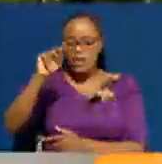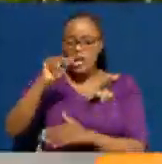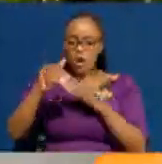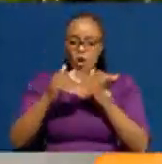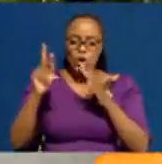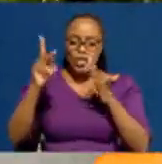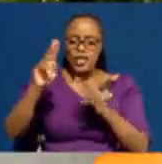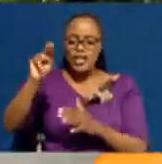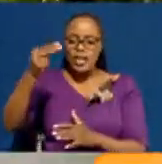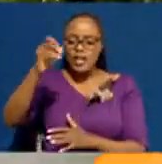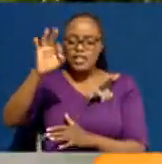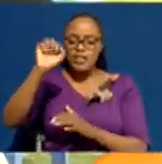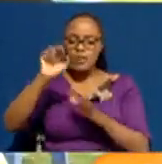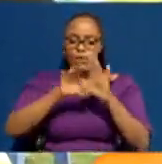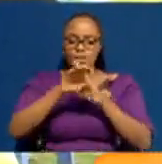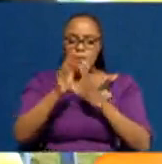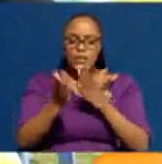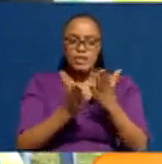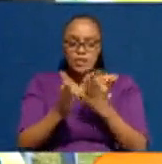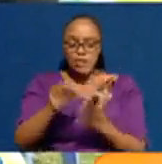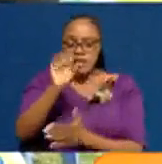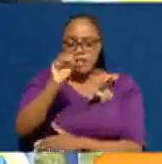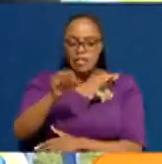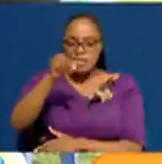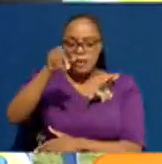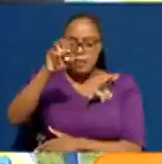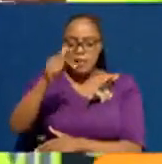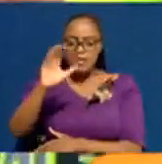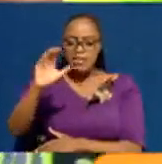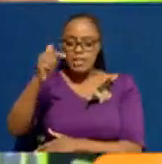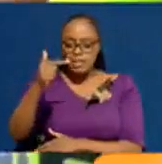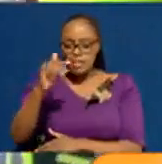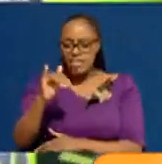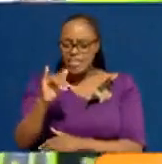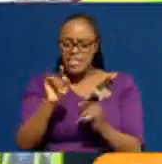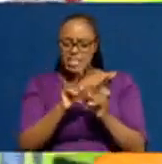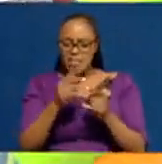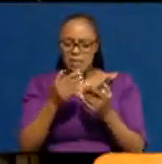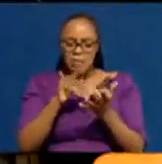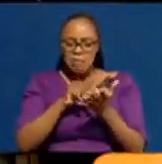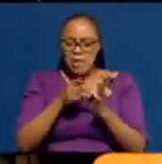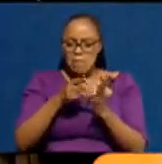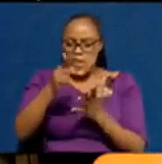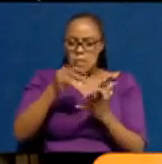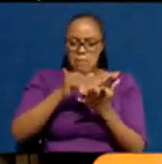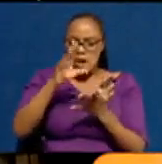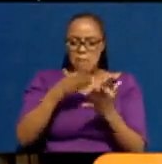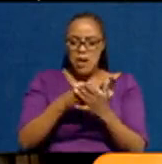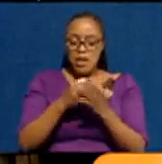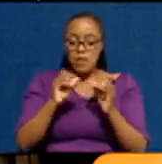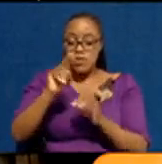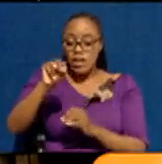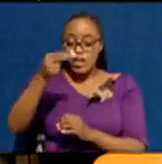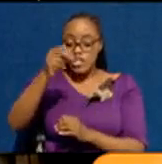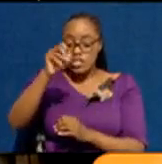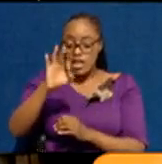NHIF cover can access services of the SPECT-CT machine at no extra out-of-pocket cost as long as their NHIF